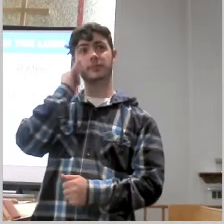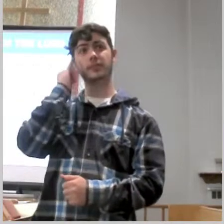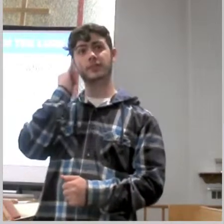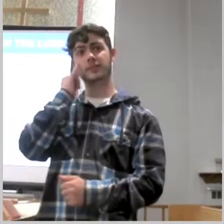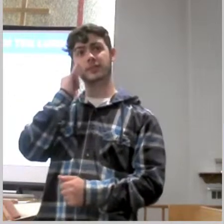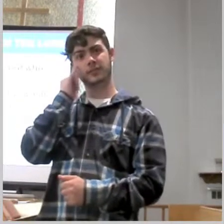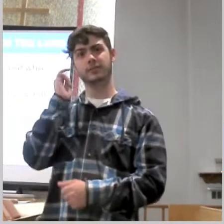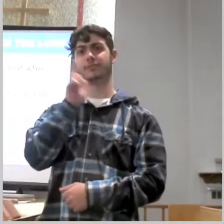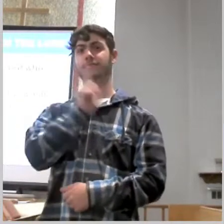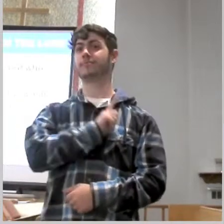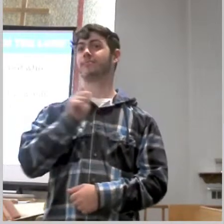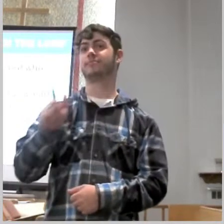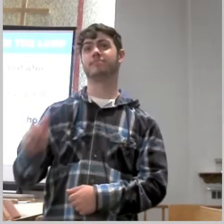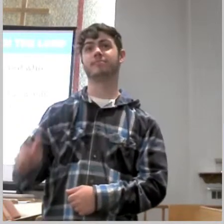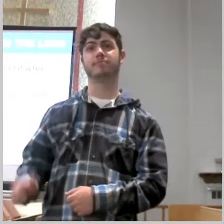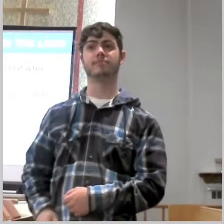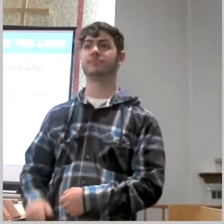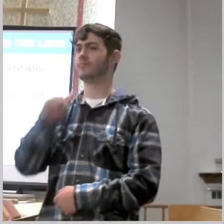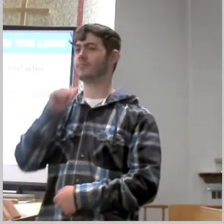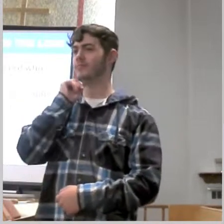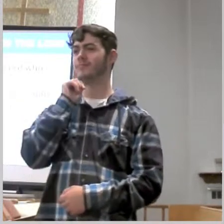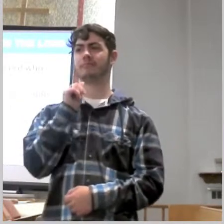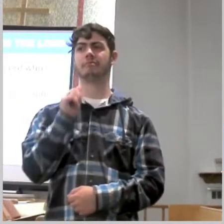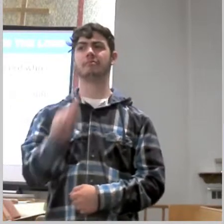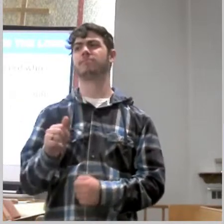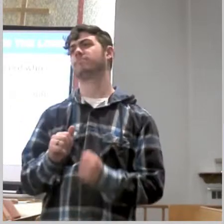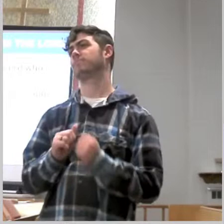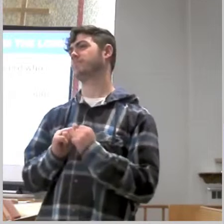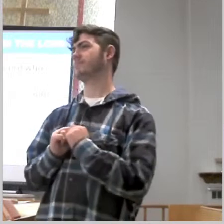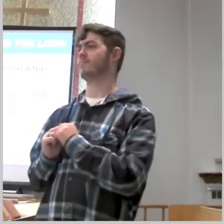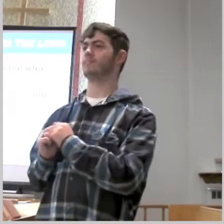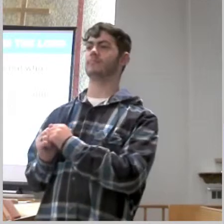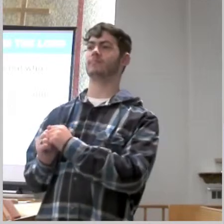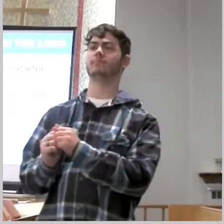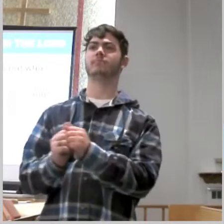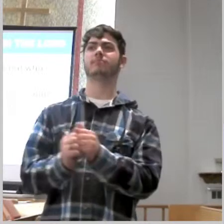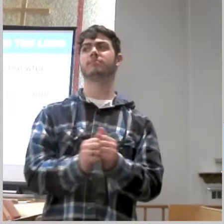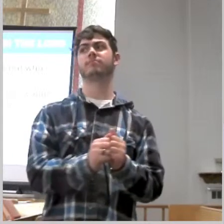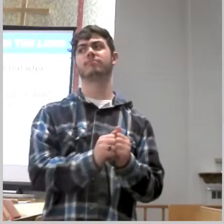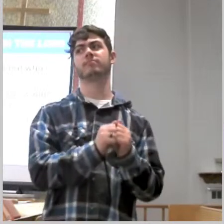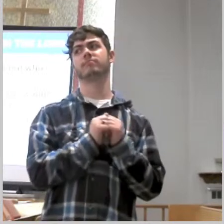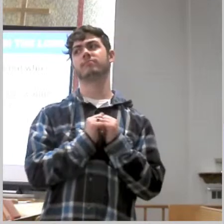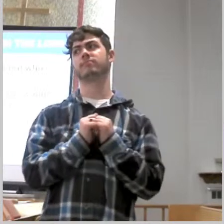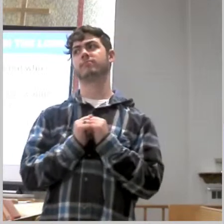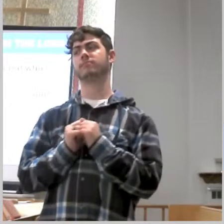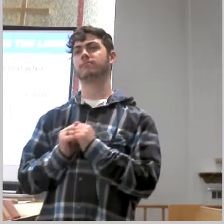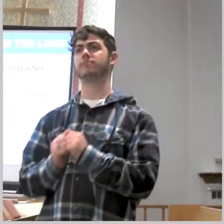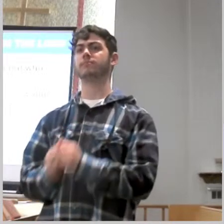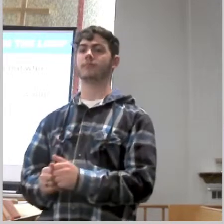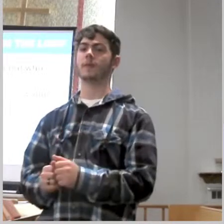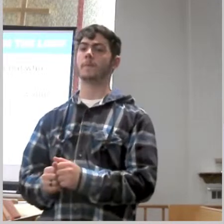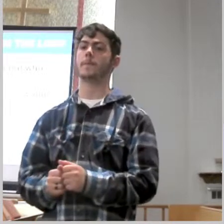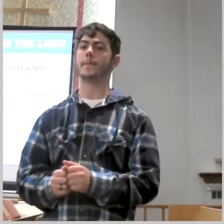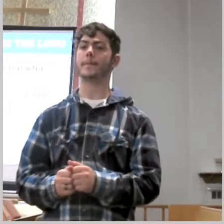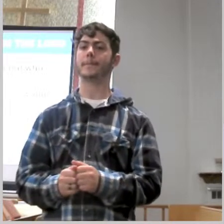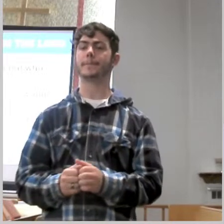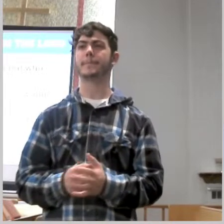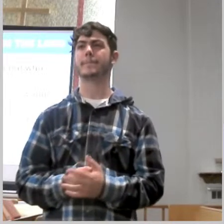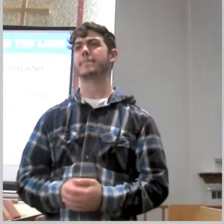side, had it not been the Lord who was on our